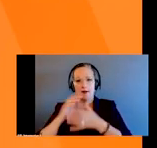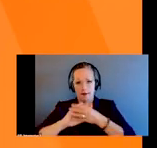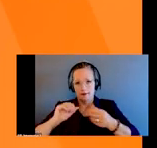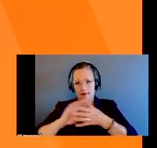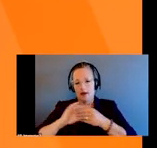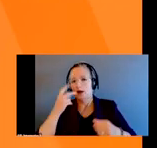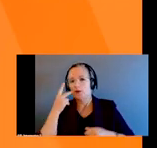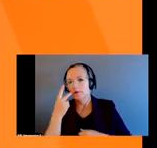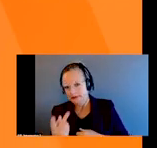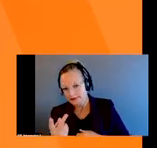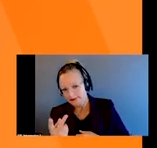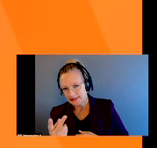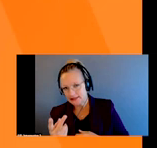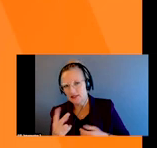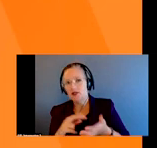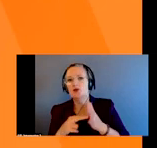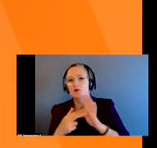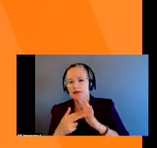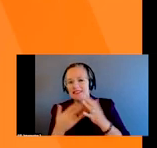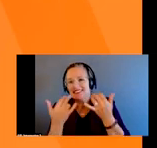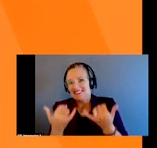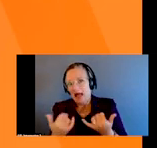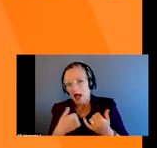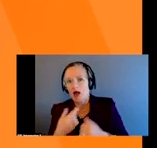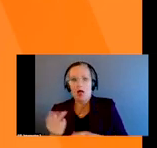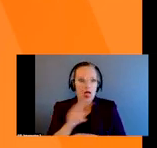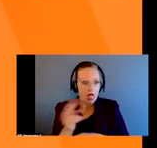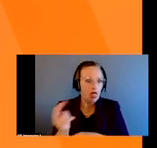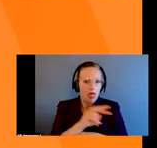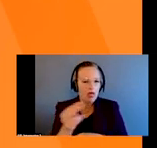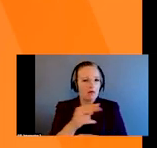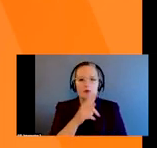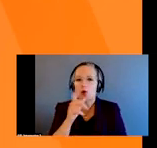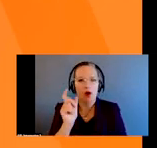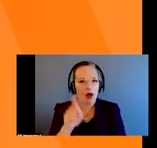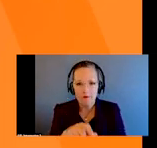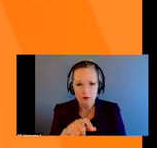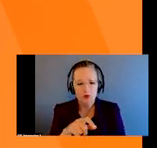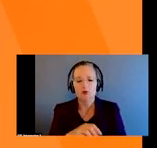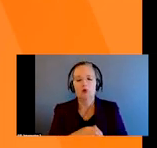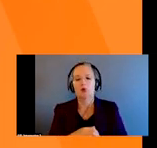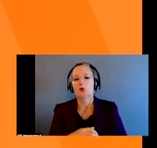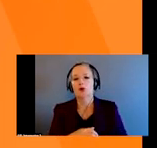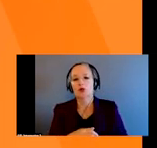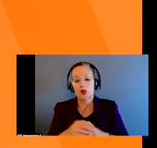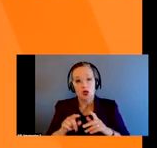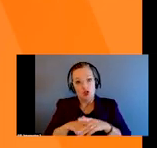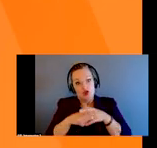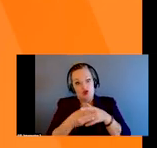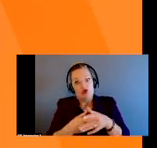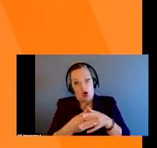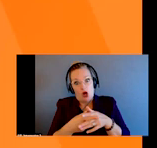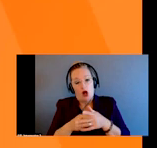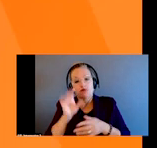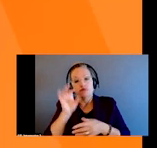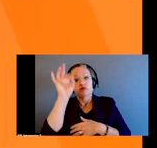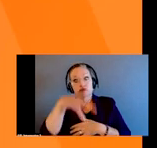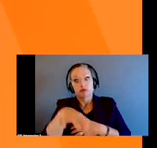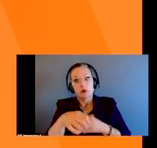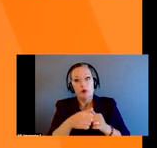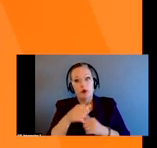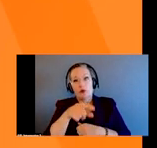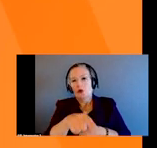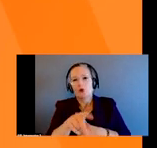I am not going to look to start conversations. I'm going to look to join conversations where I know my audience already